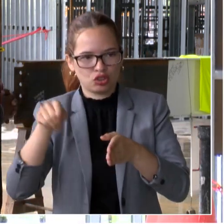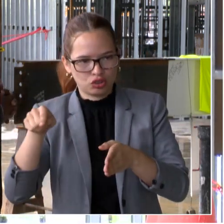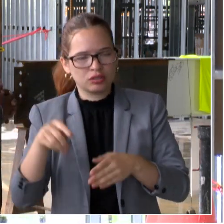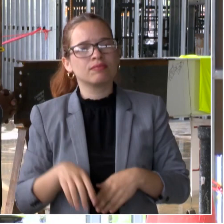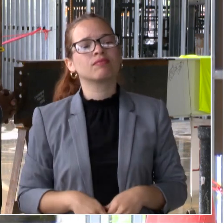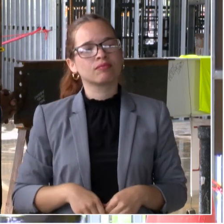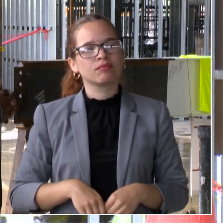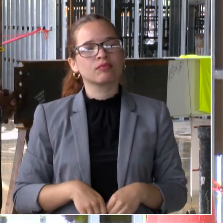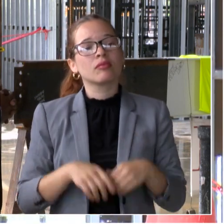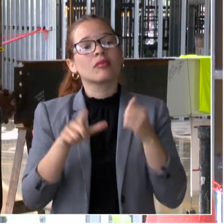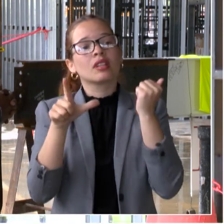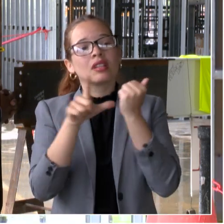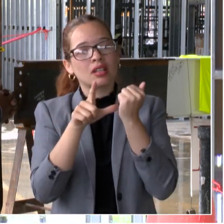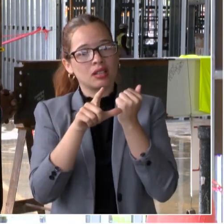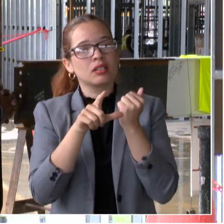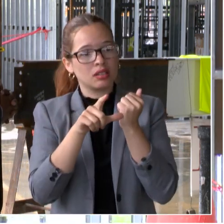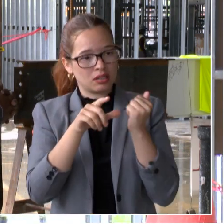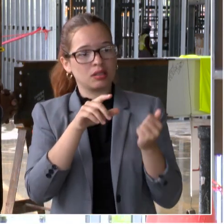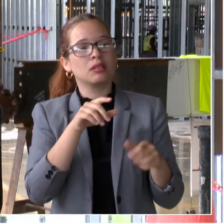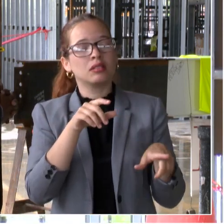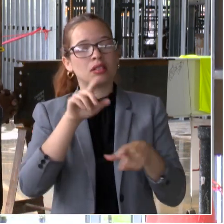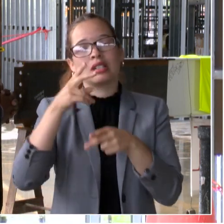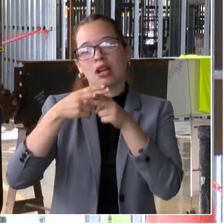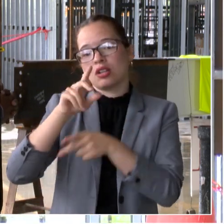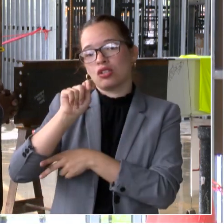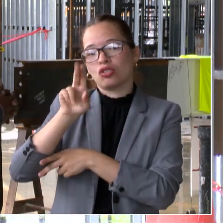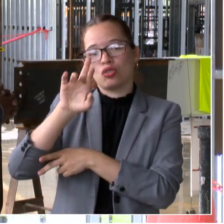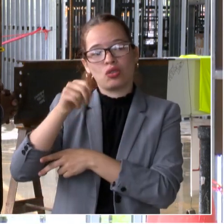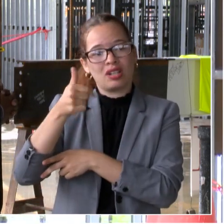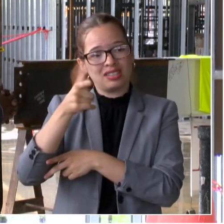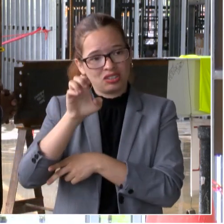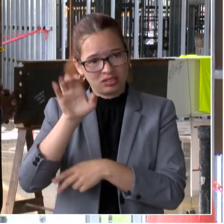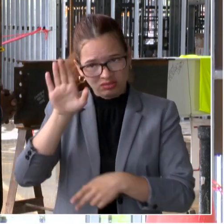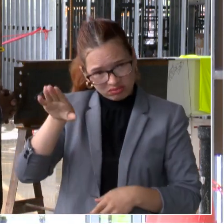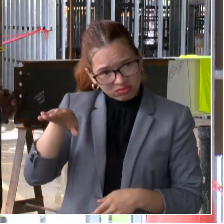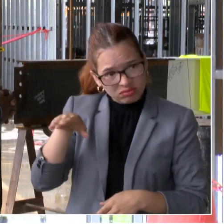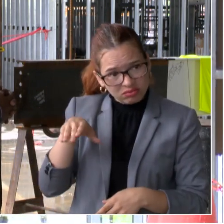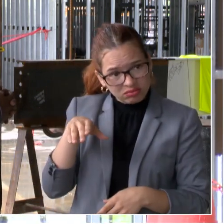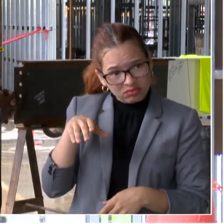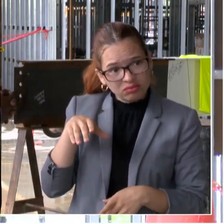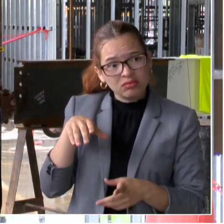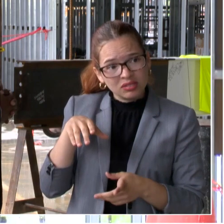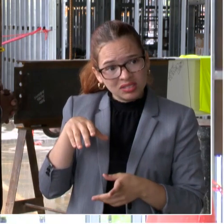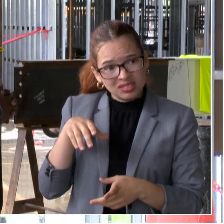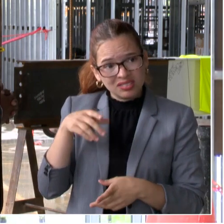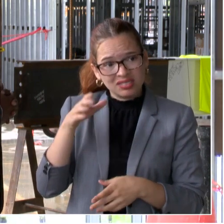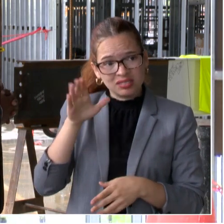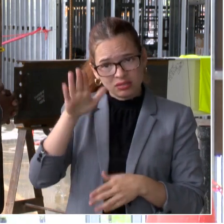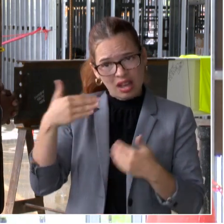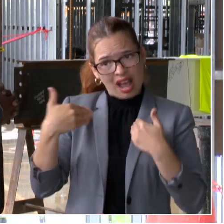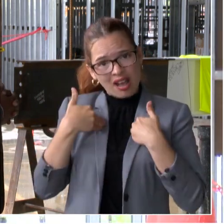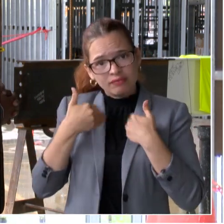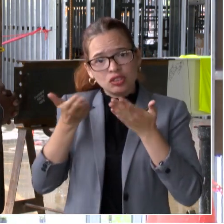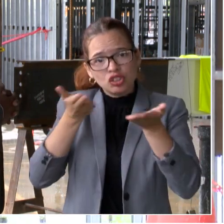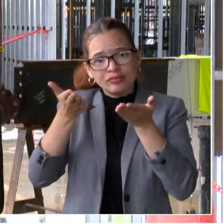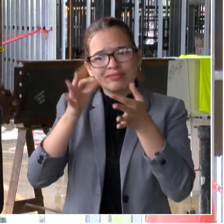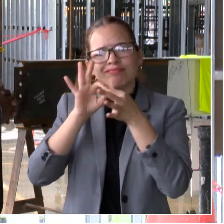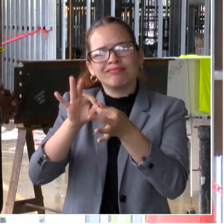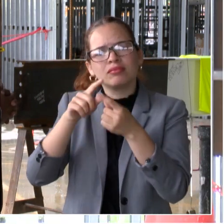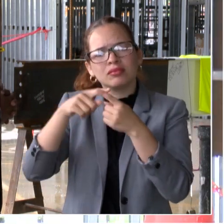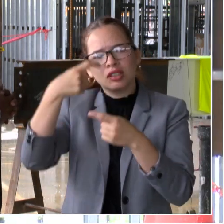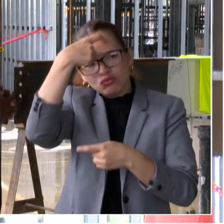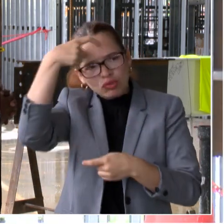all residents, but specifically residents east of the Anacostia River. We've heard over the last, I guess, 4 to 5 years, Deputy Mayor